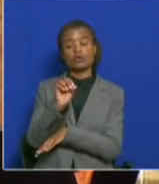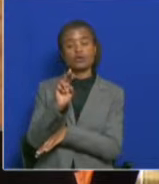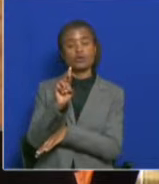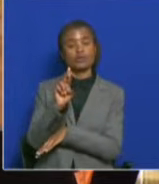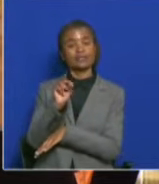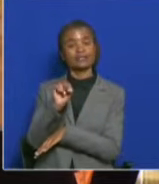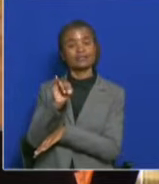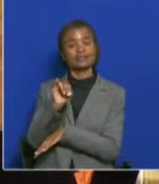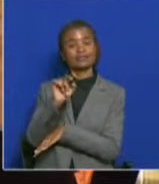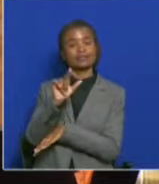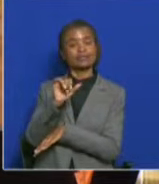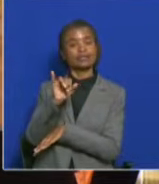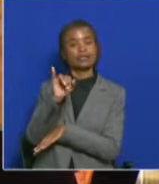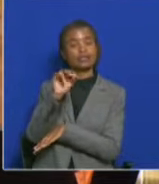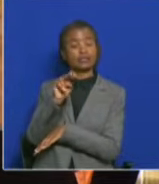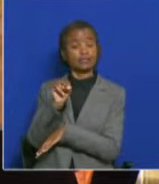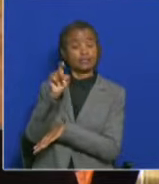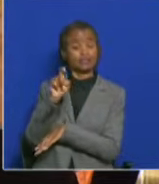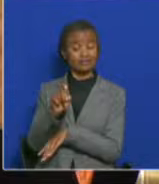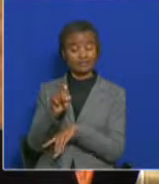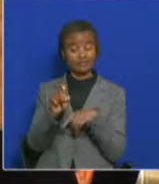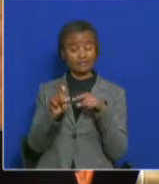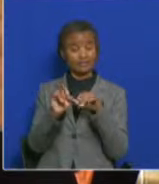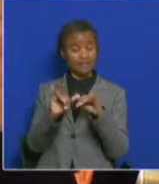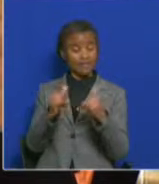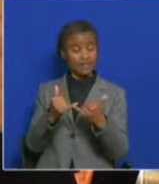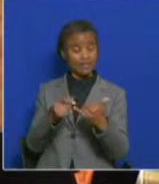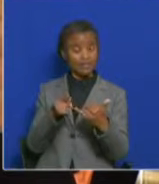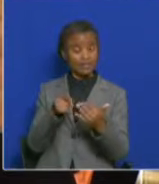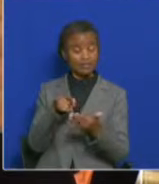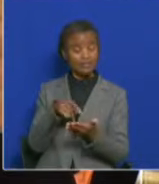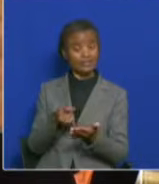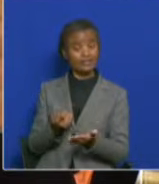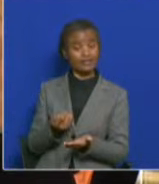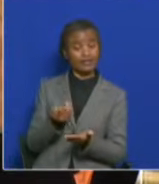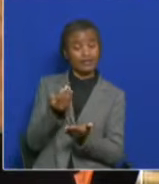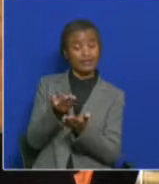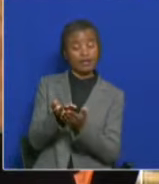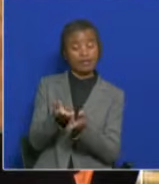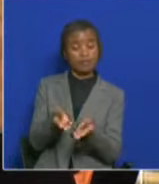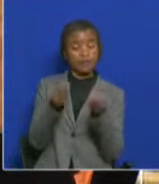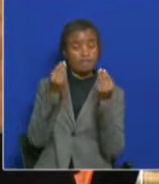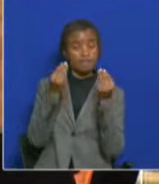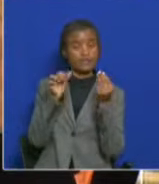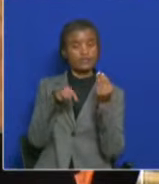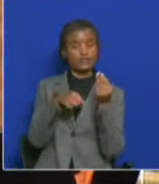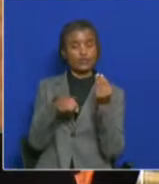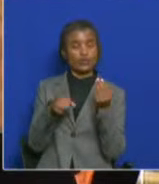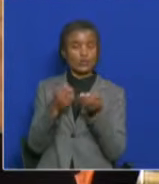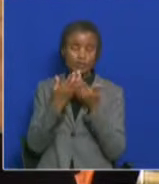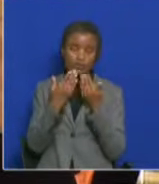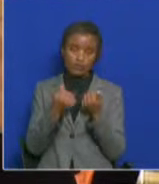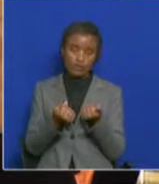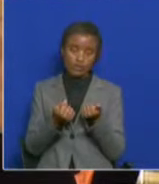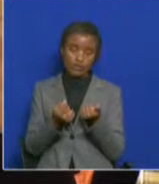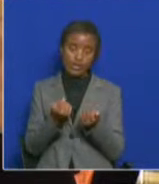this tender and when that would have happened. This is as far as it goes